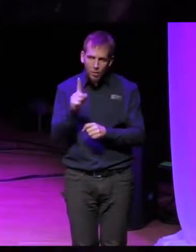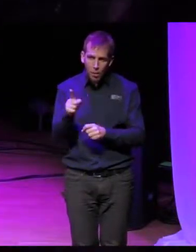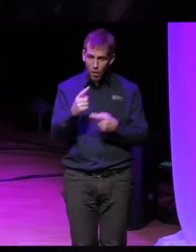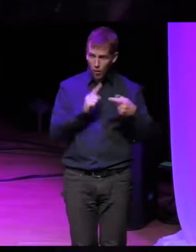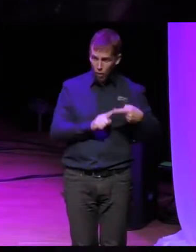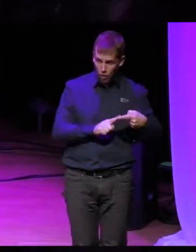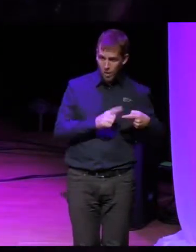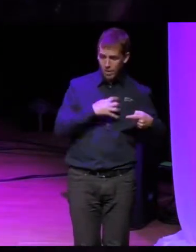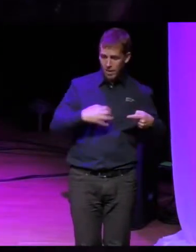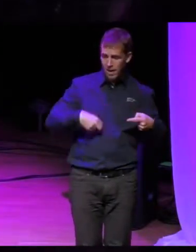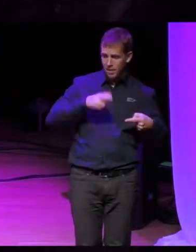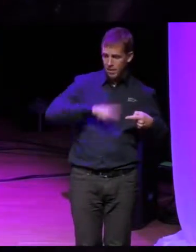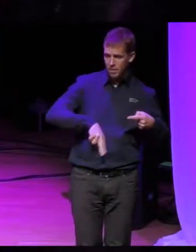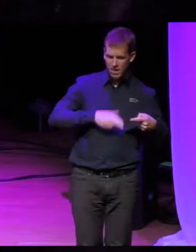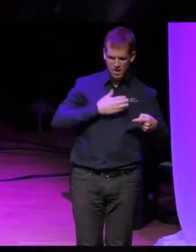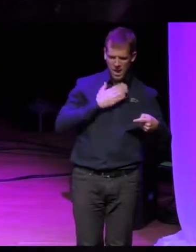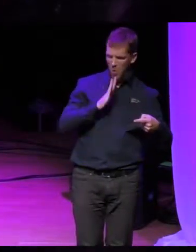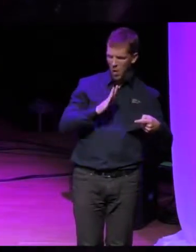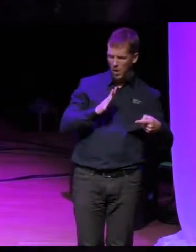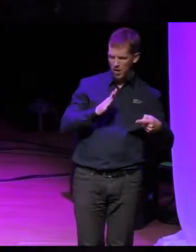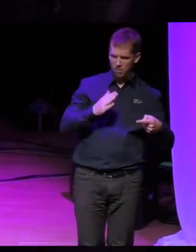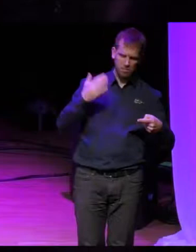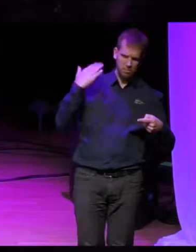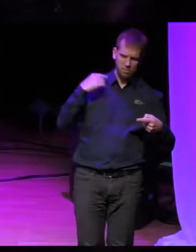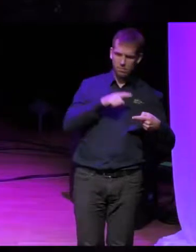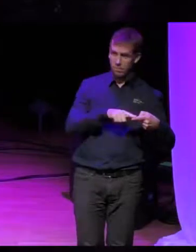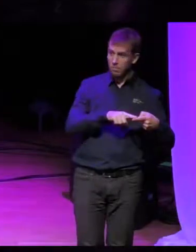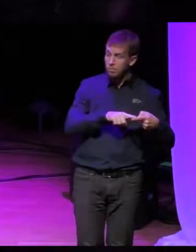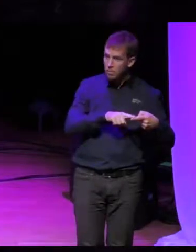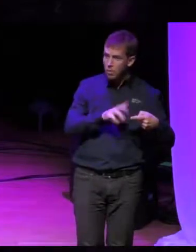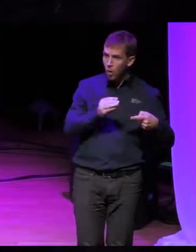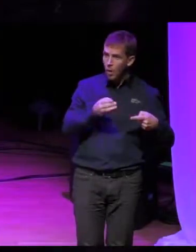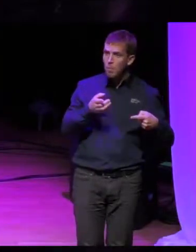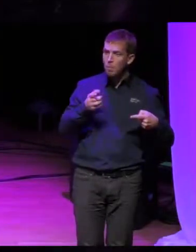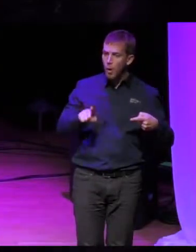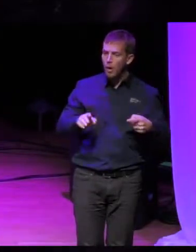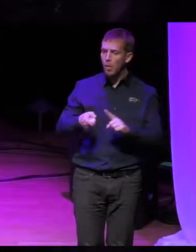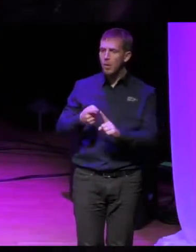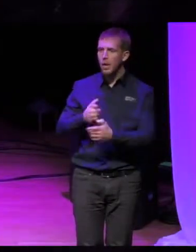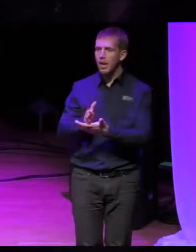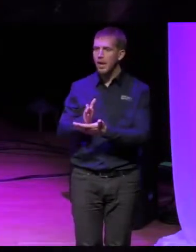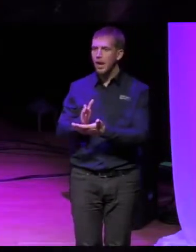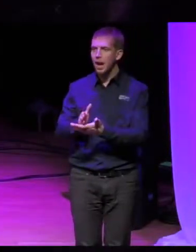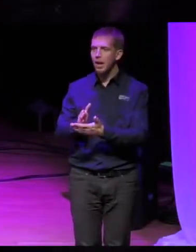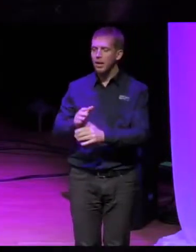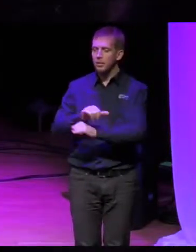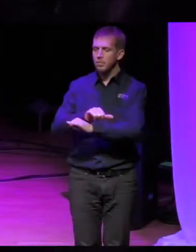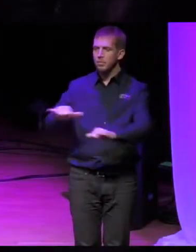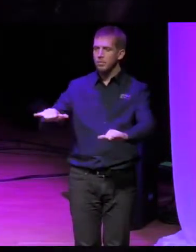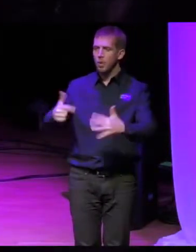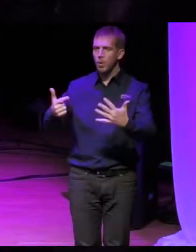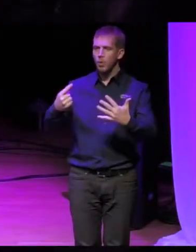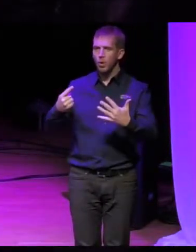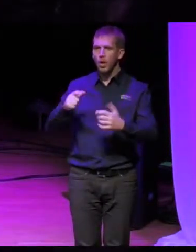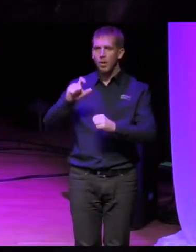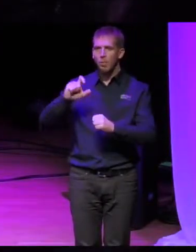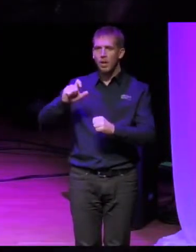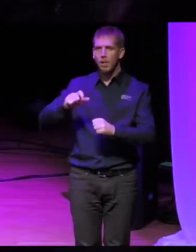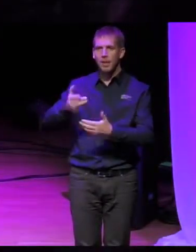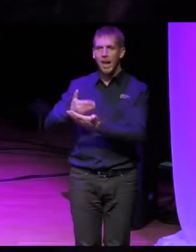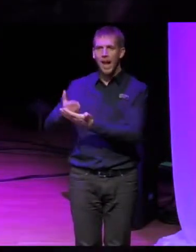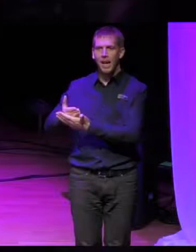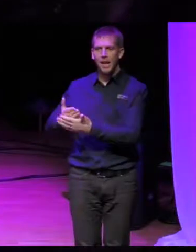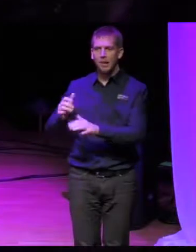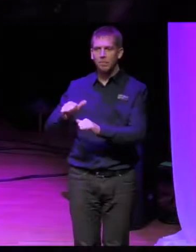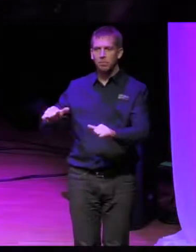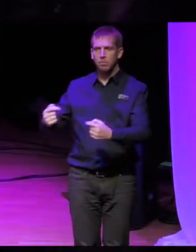in January. It placed an immediate ban on the entry of individuals from 7 Muslim-majority countries,